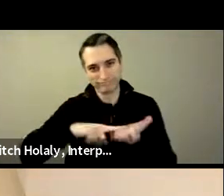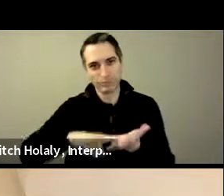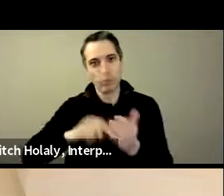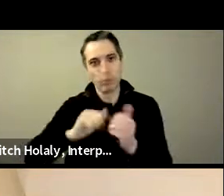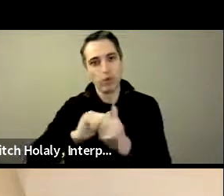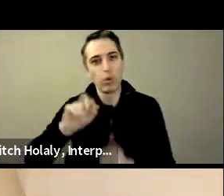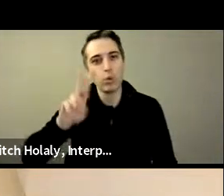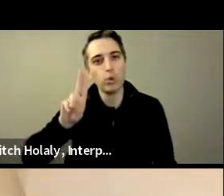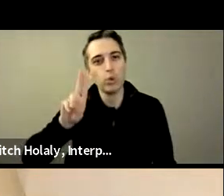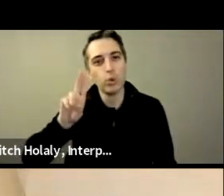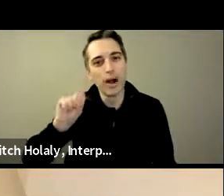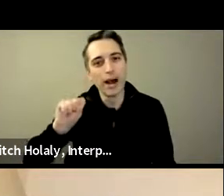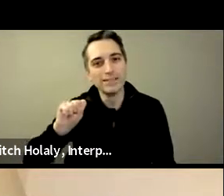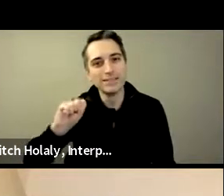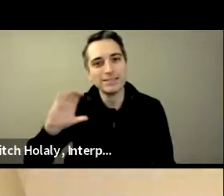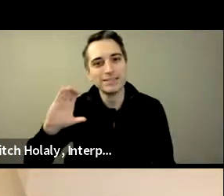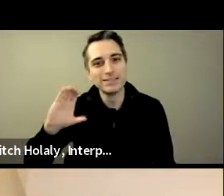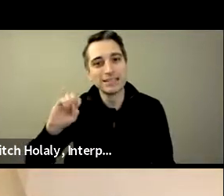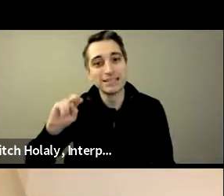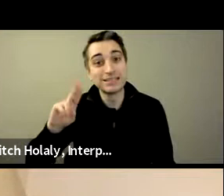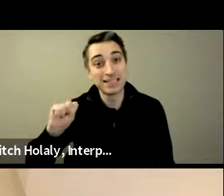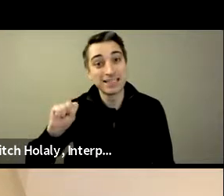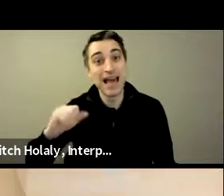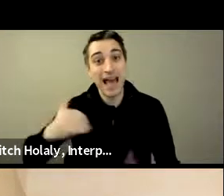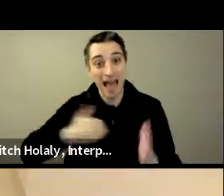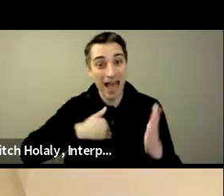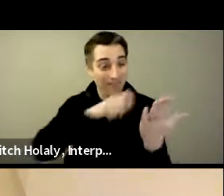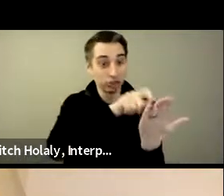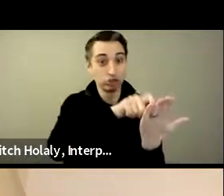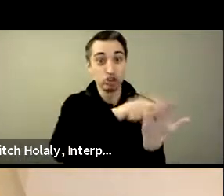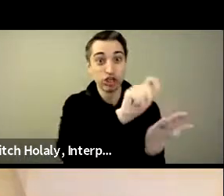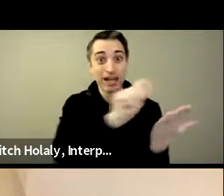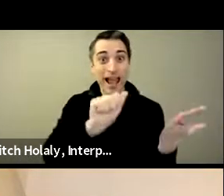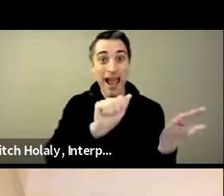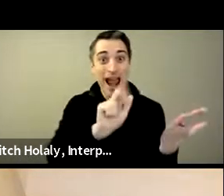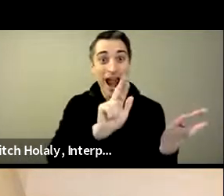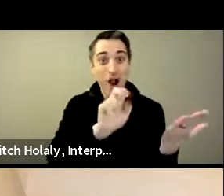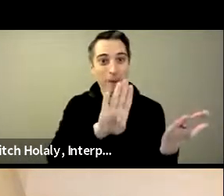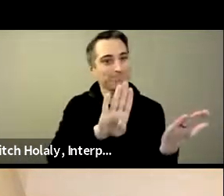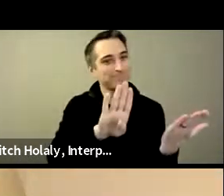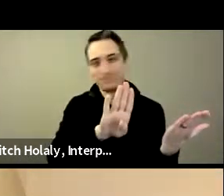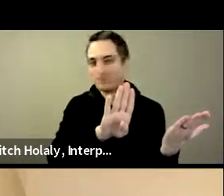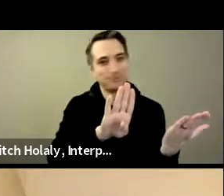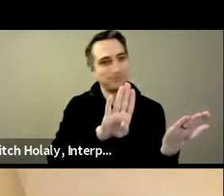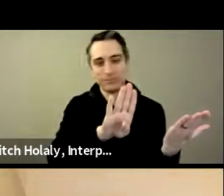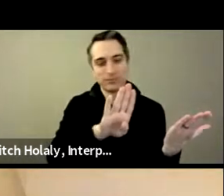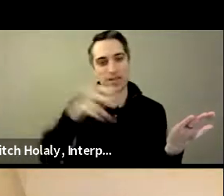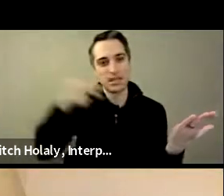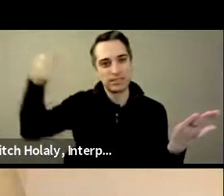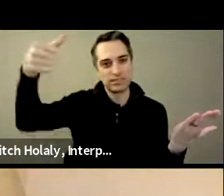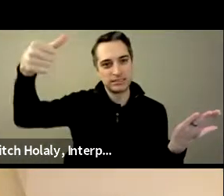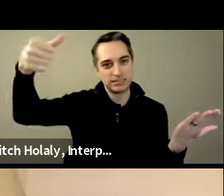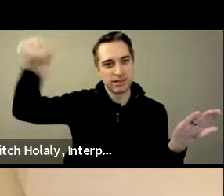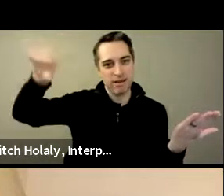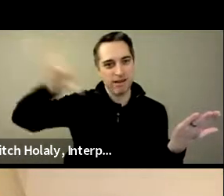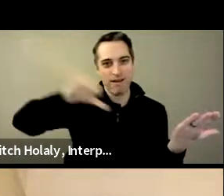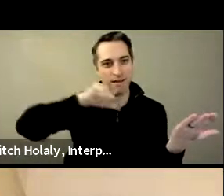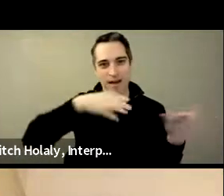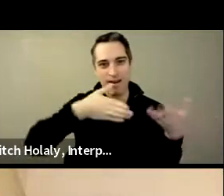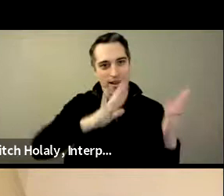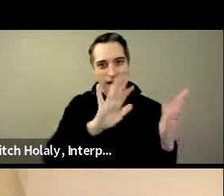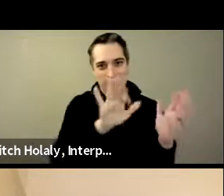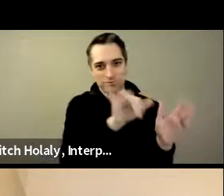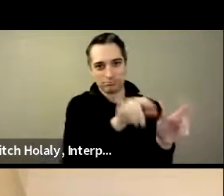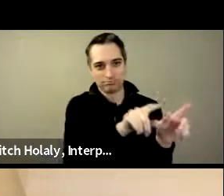a separate Arab classification, but obviously we were denied having that. But the numbers